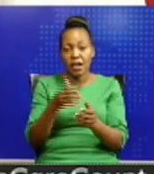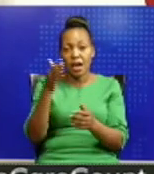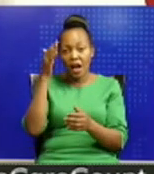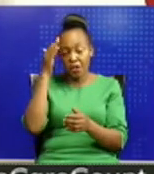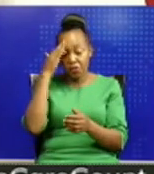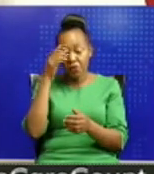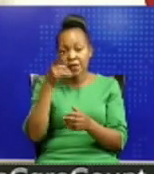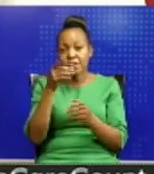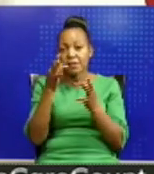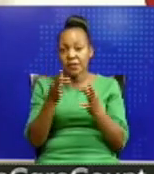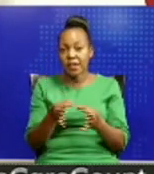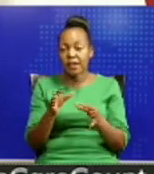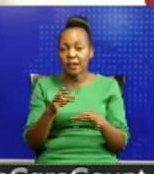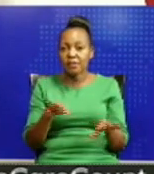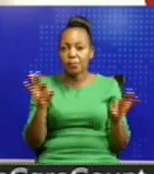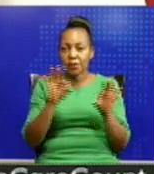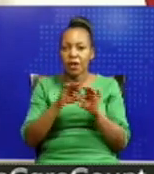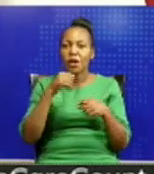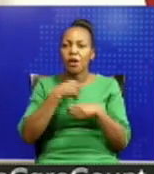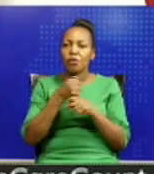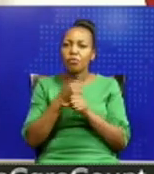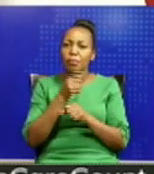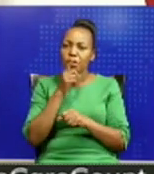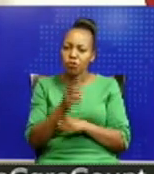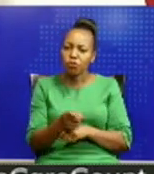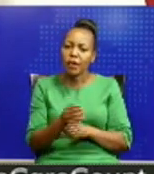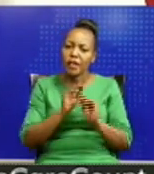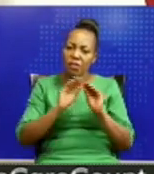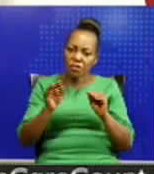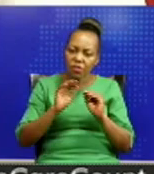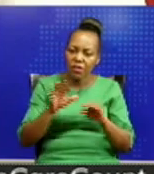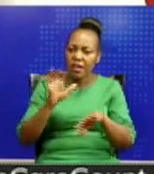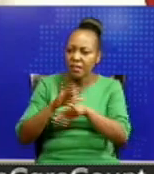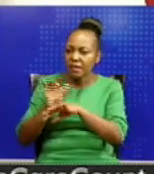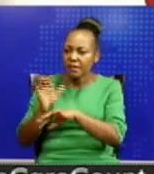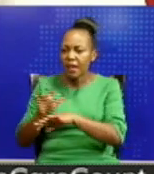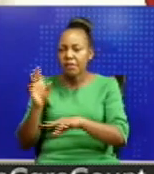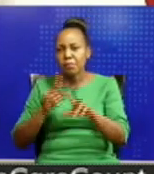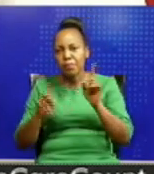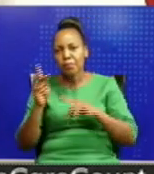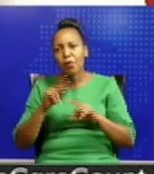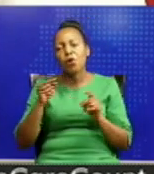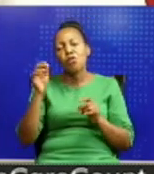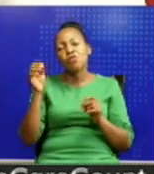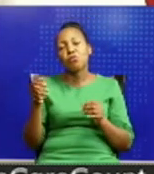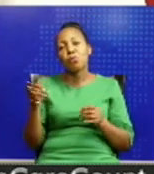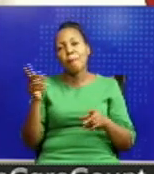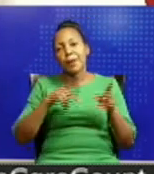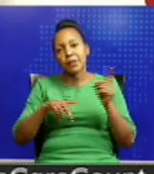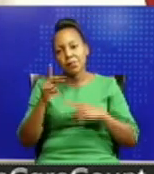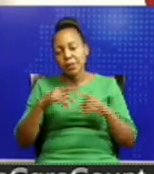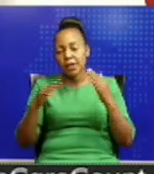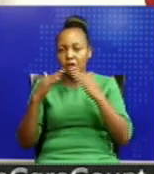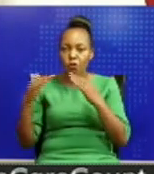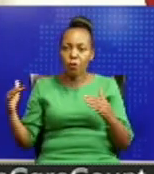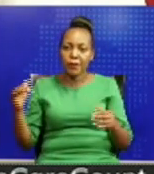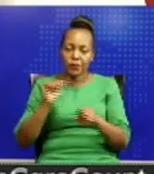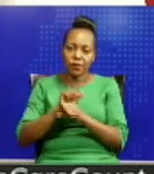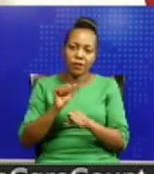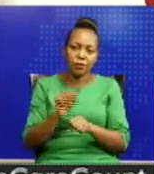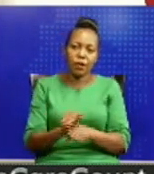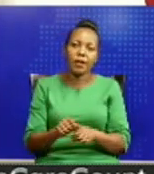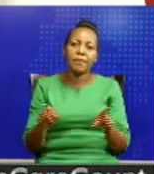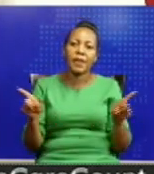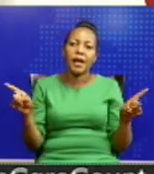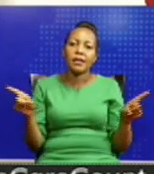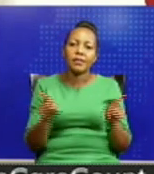force to make sure that the locals are able to appreciate and participate in care and domestic work. Then